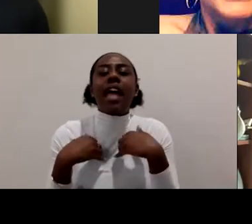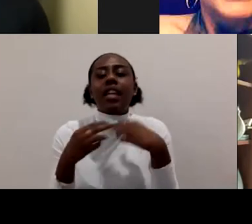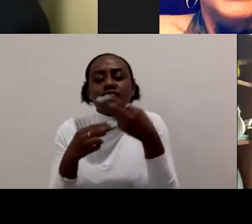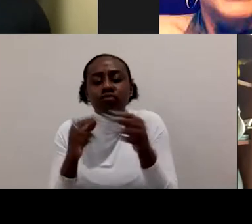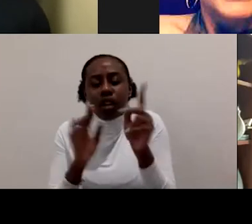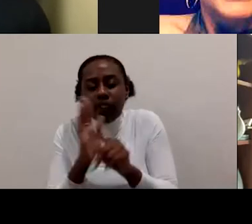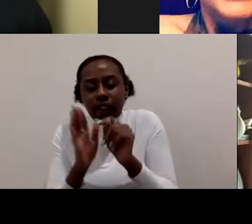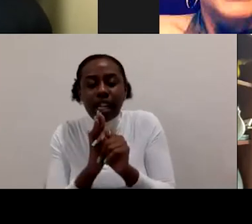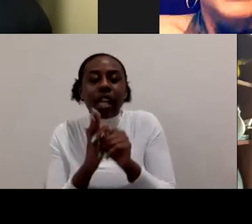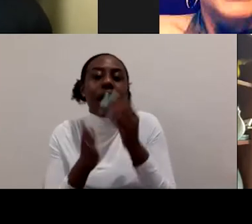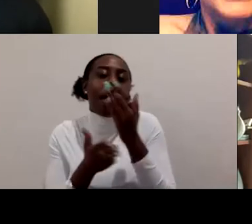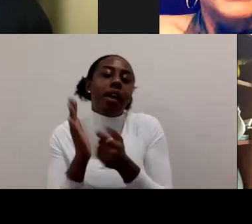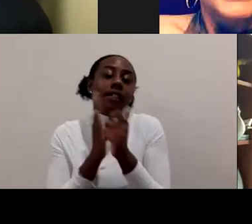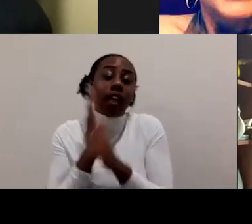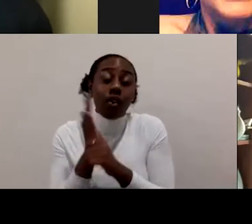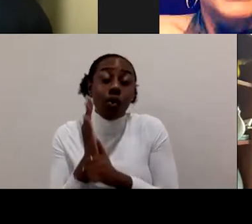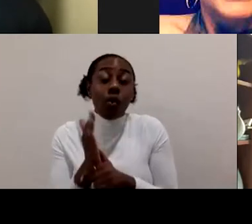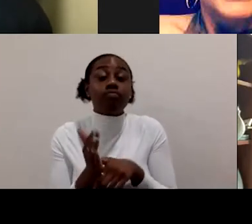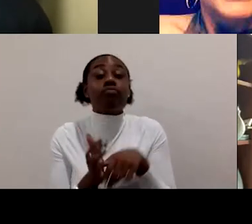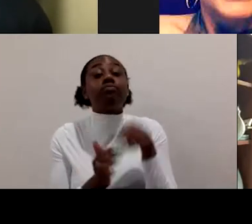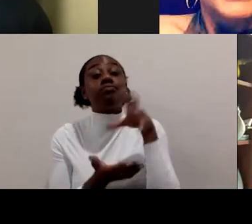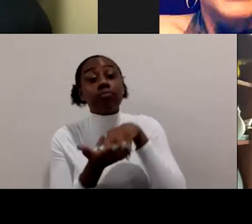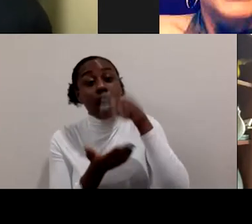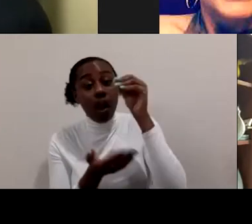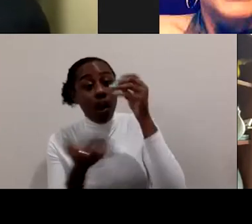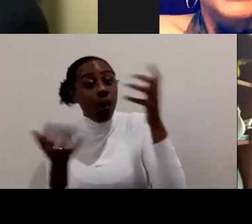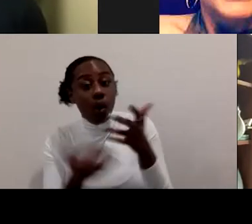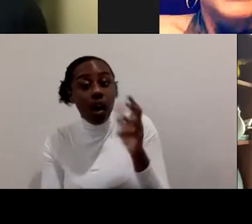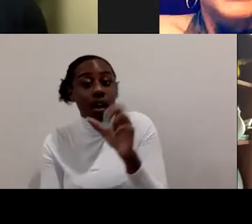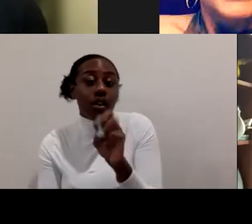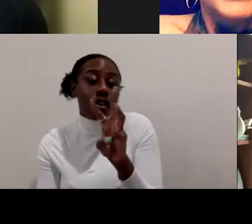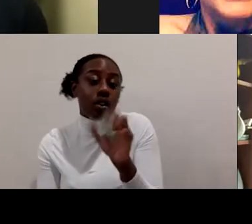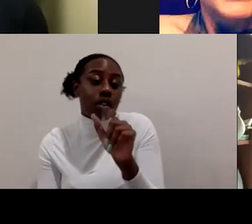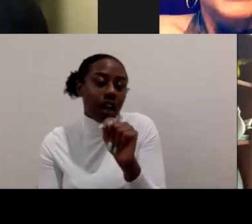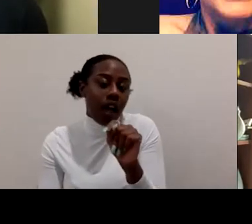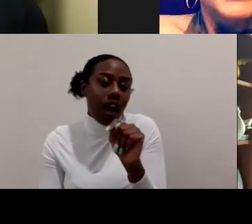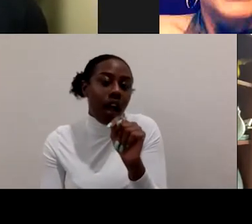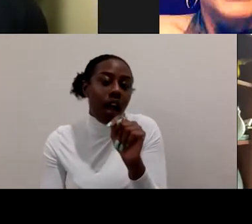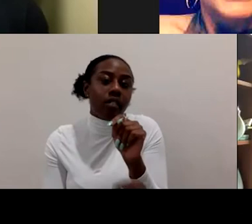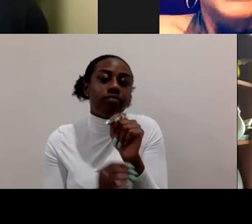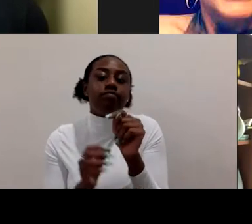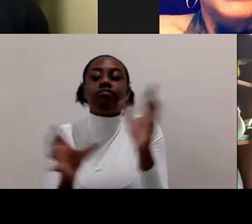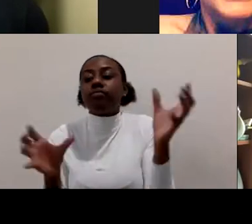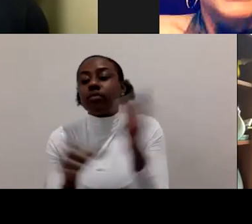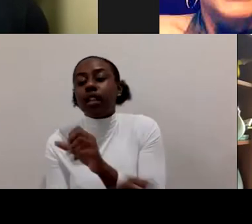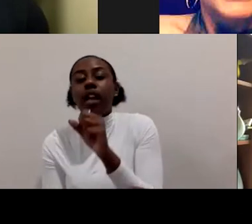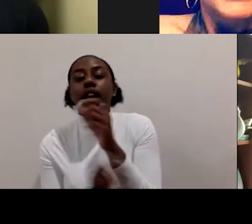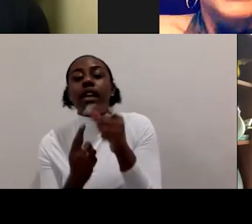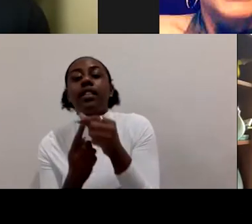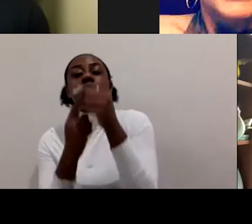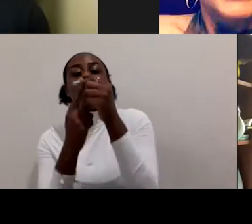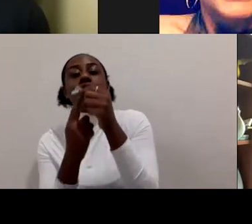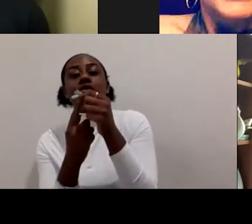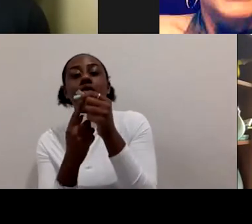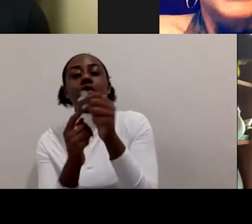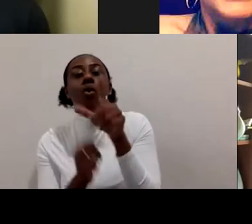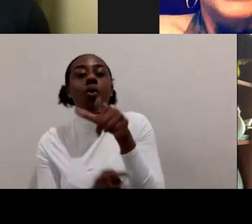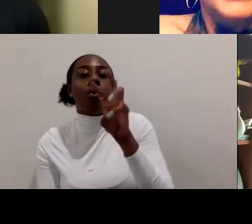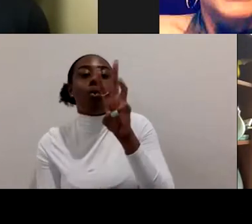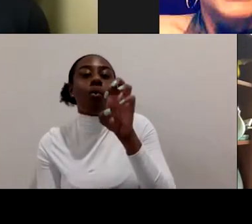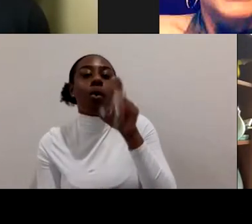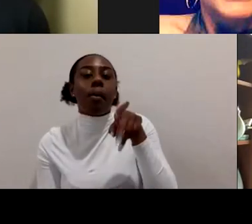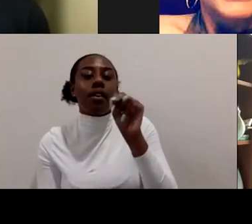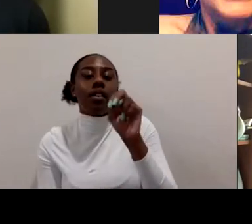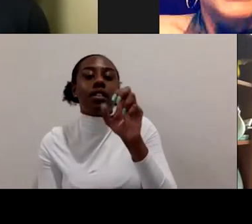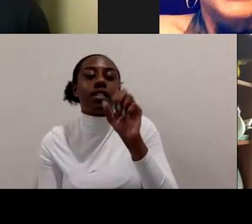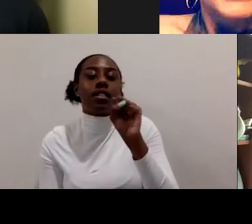that SWAT team, while it stands for Special Weapons and Tactics, was almost called the Special